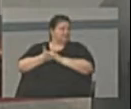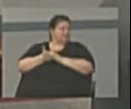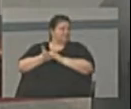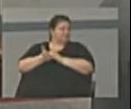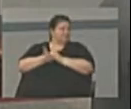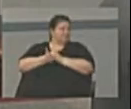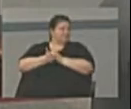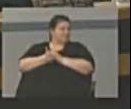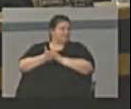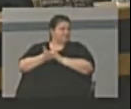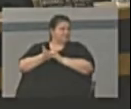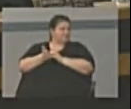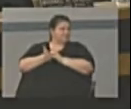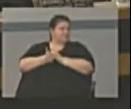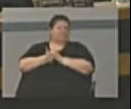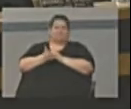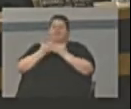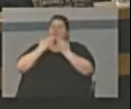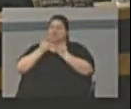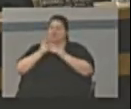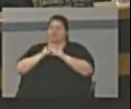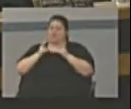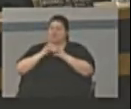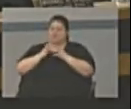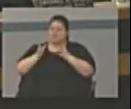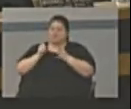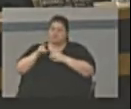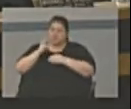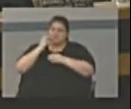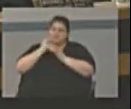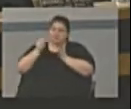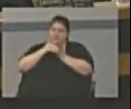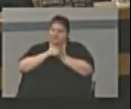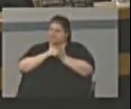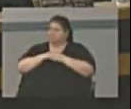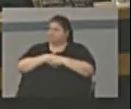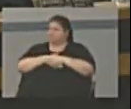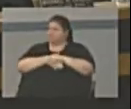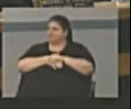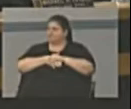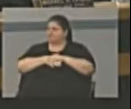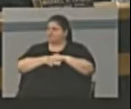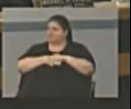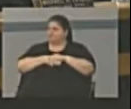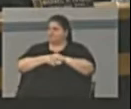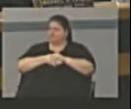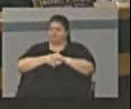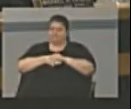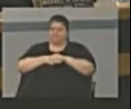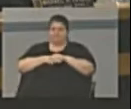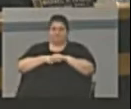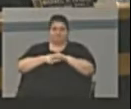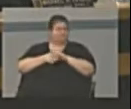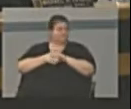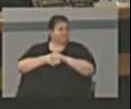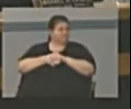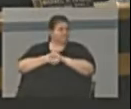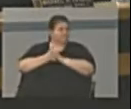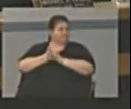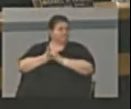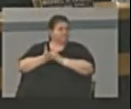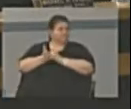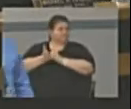Mr. Curry. Thank you. Thank you very much, sir. I'm sure we'll see you again. My pleasure. I'm sorry, excuse me, Mayor. No,